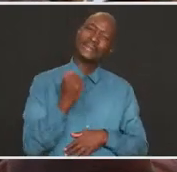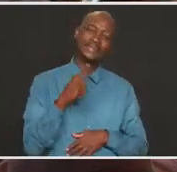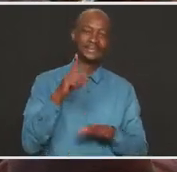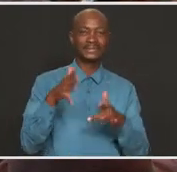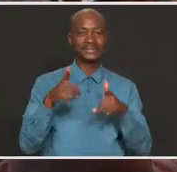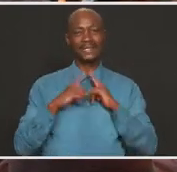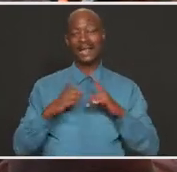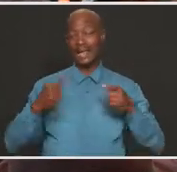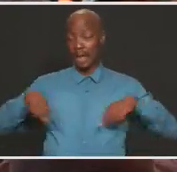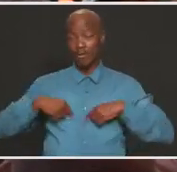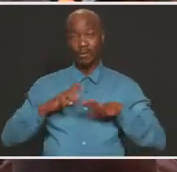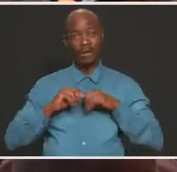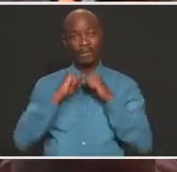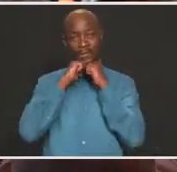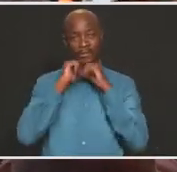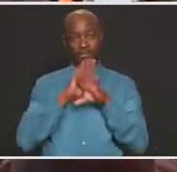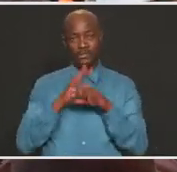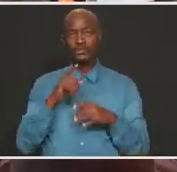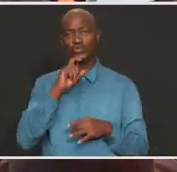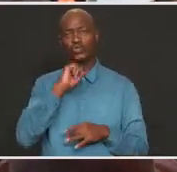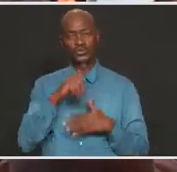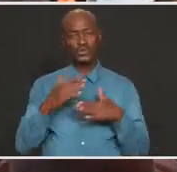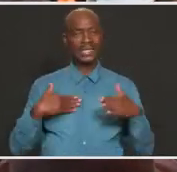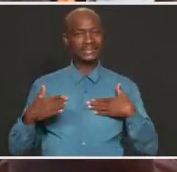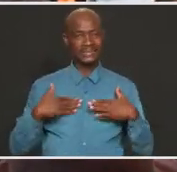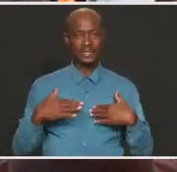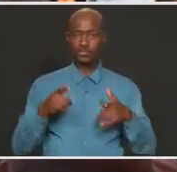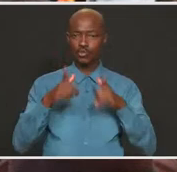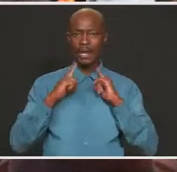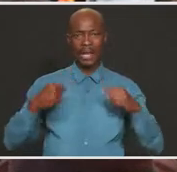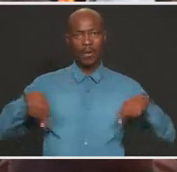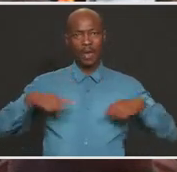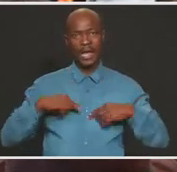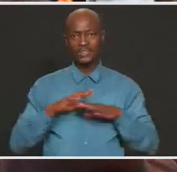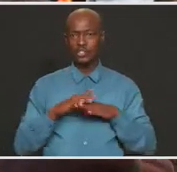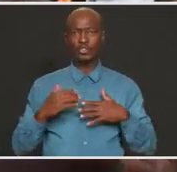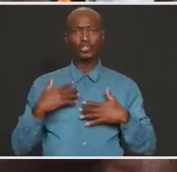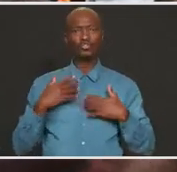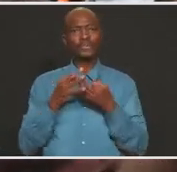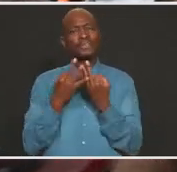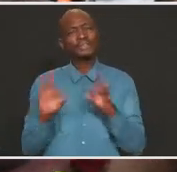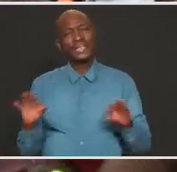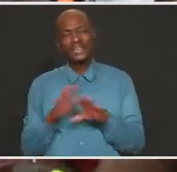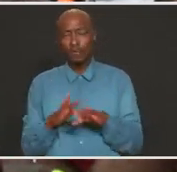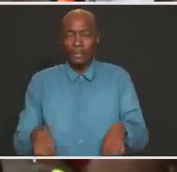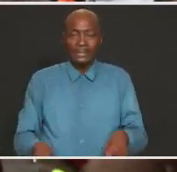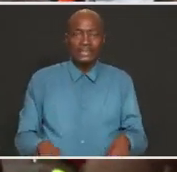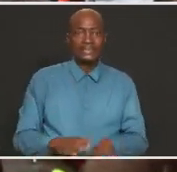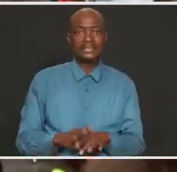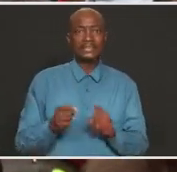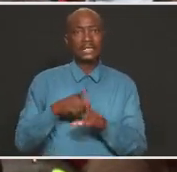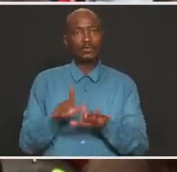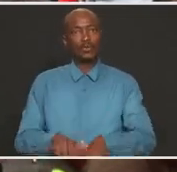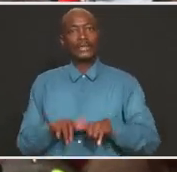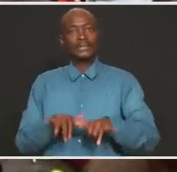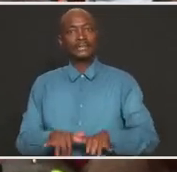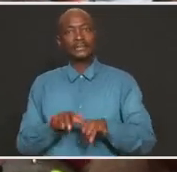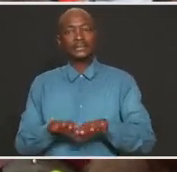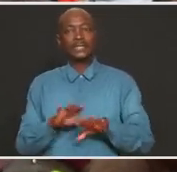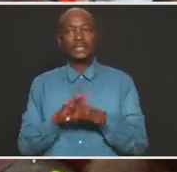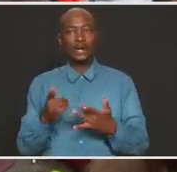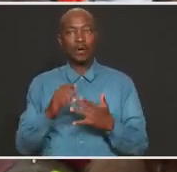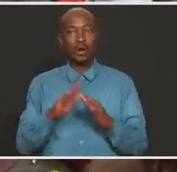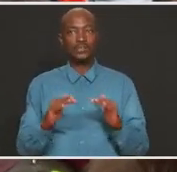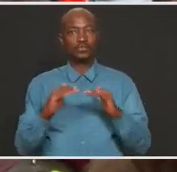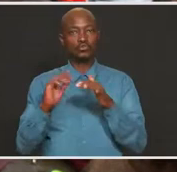parents to ease Administration burden for government and to allow us to be free from anxiety for waiting and wondering about the outcome of the